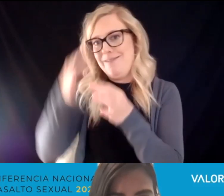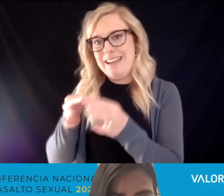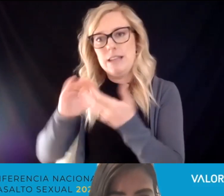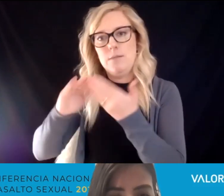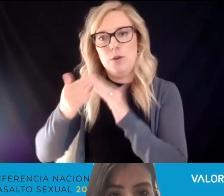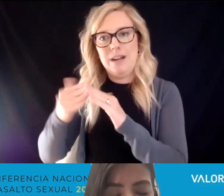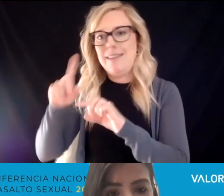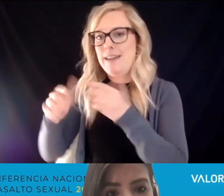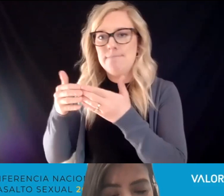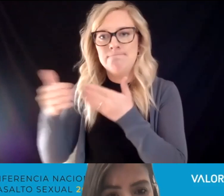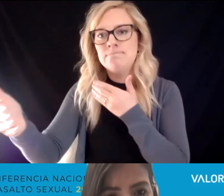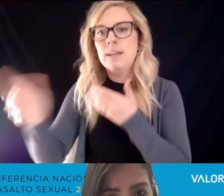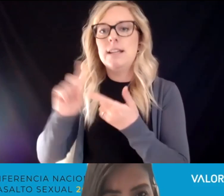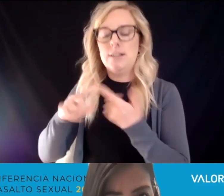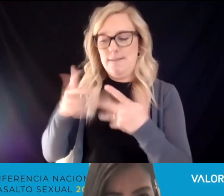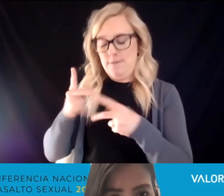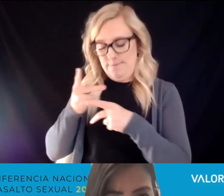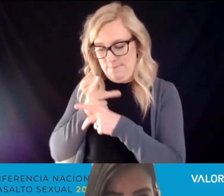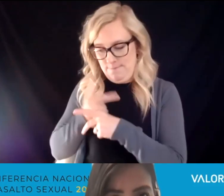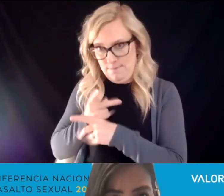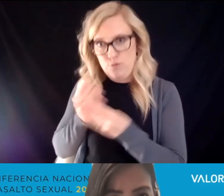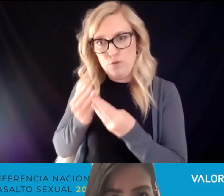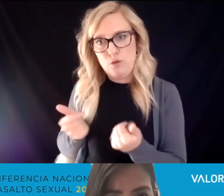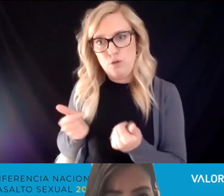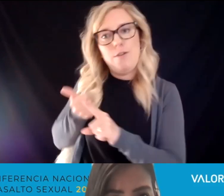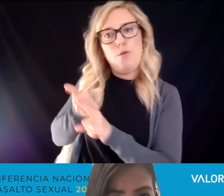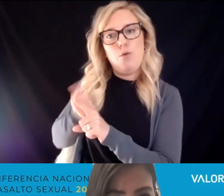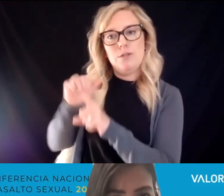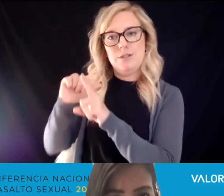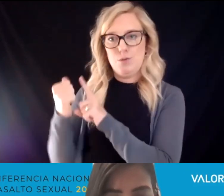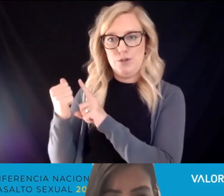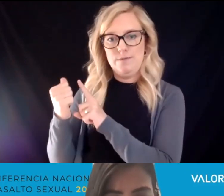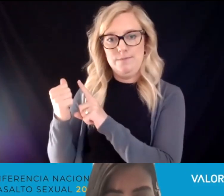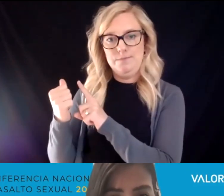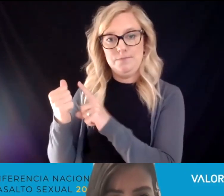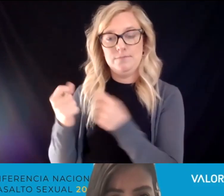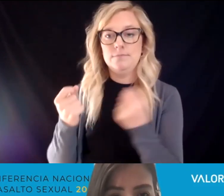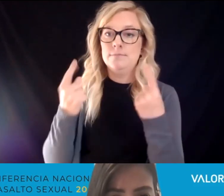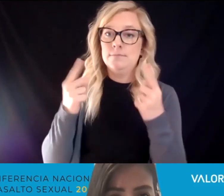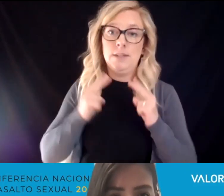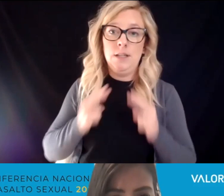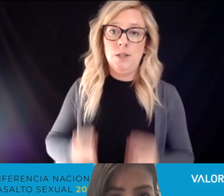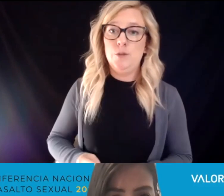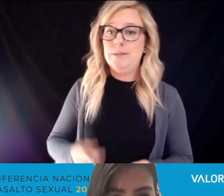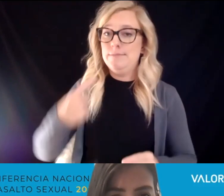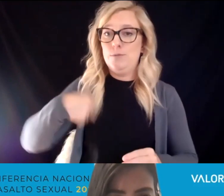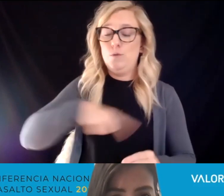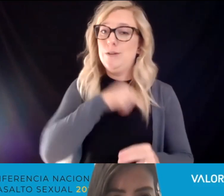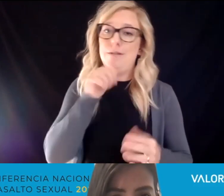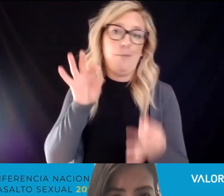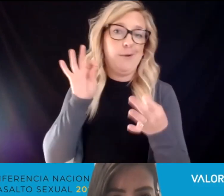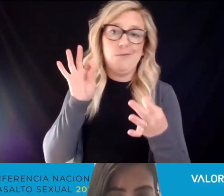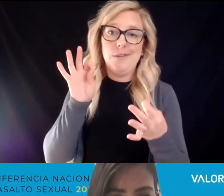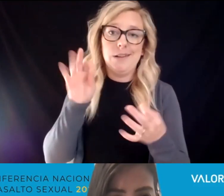they've dealt with their own situation. There's no question that human beings are not perfect. There's no religious